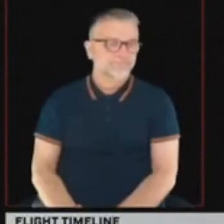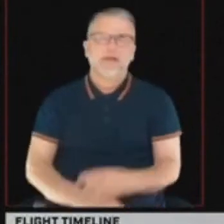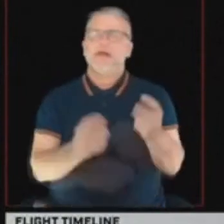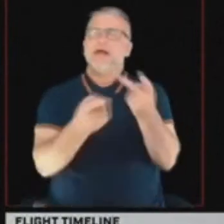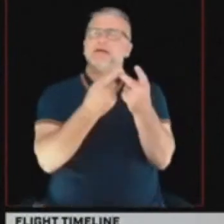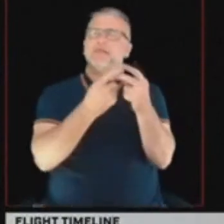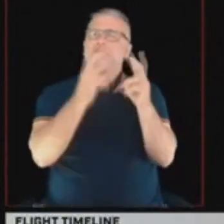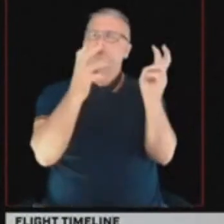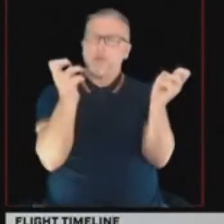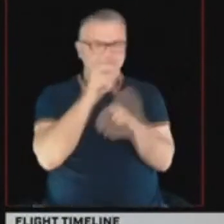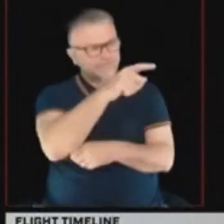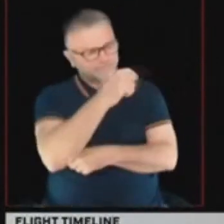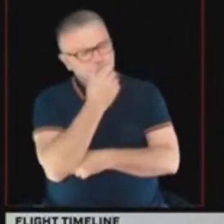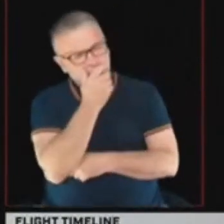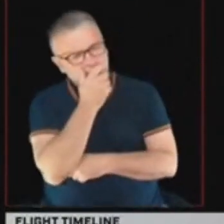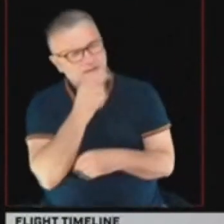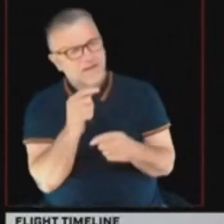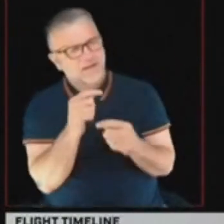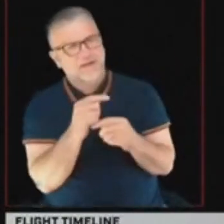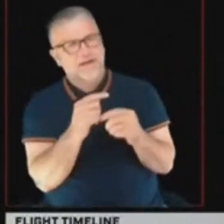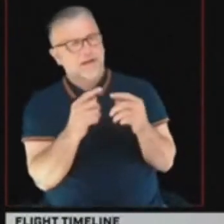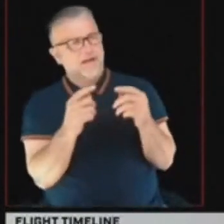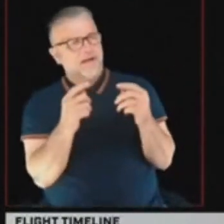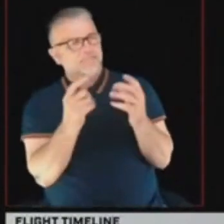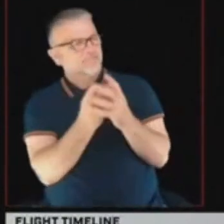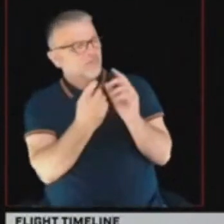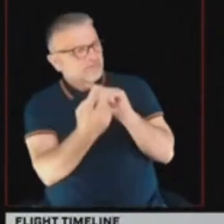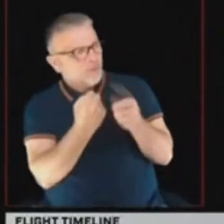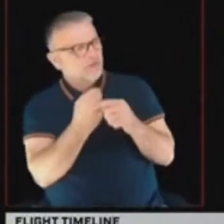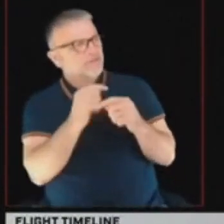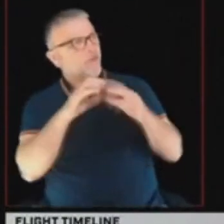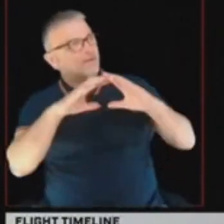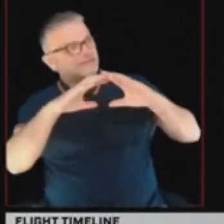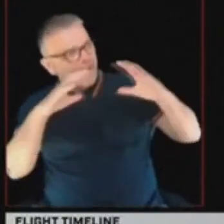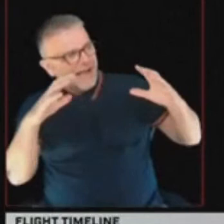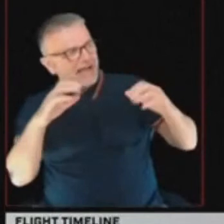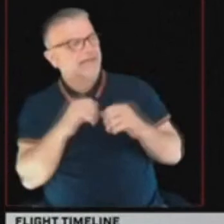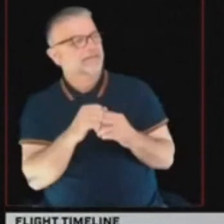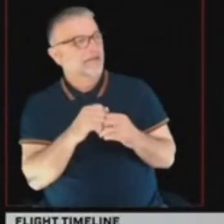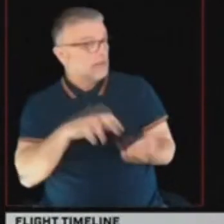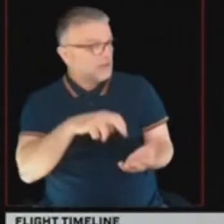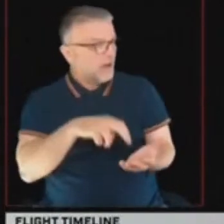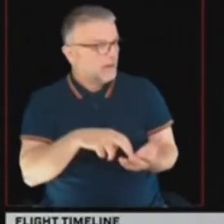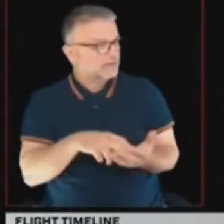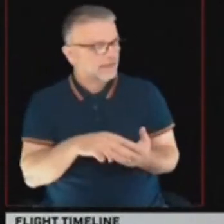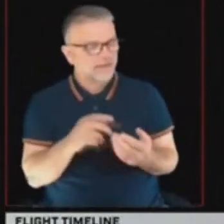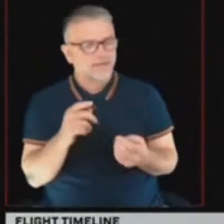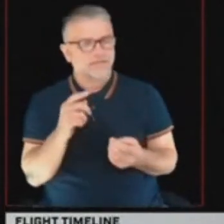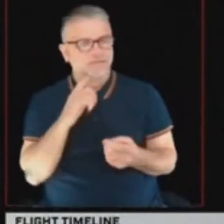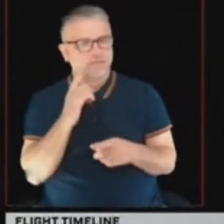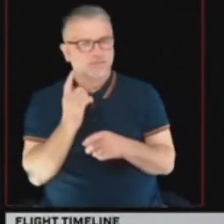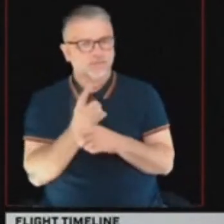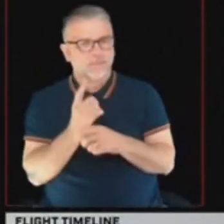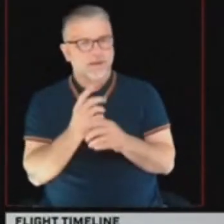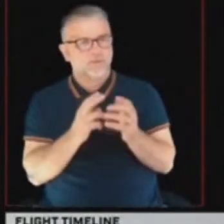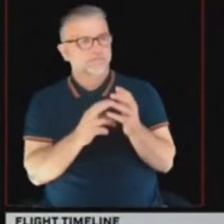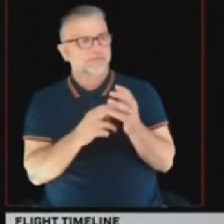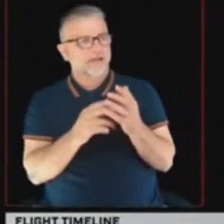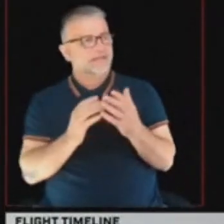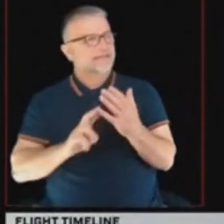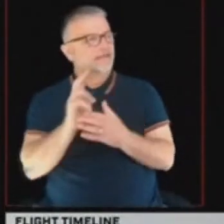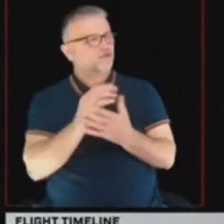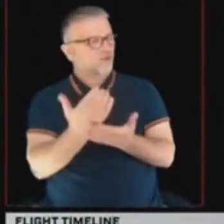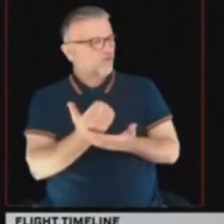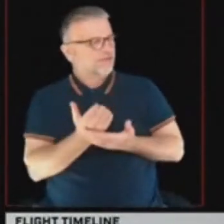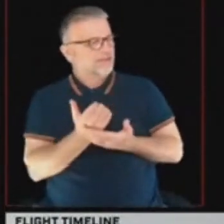phrase responsive launch, responsive space, and it's a pretty exciting term in the national security world in particular. What